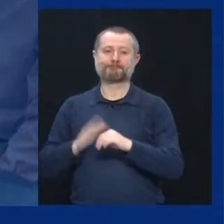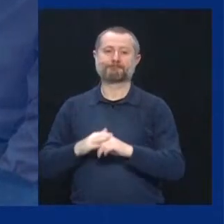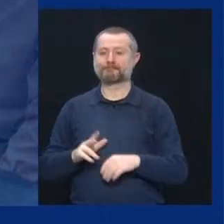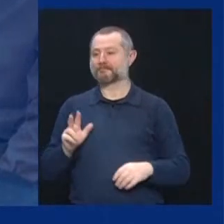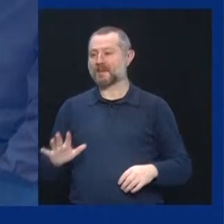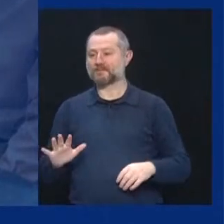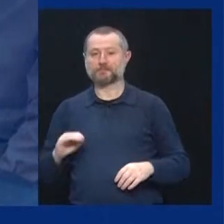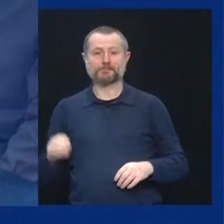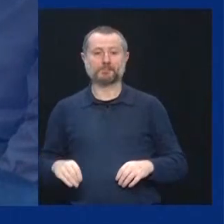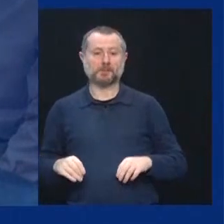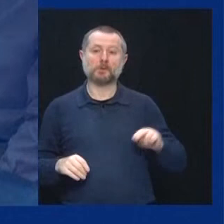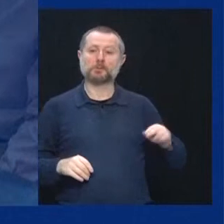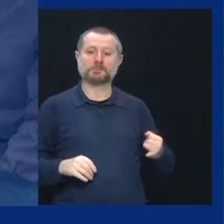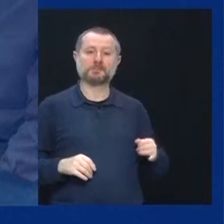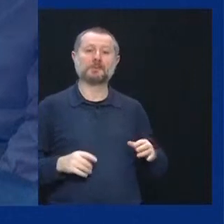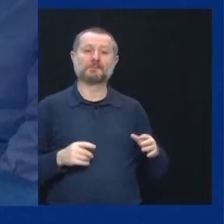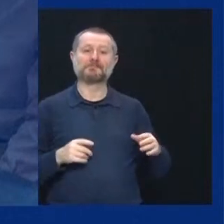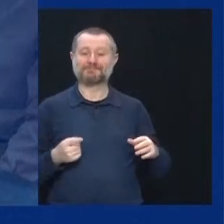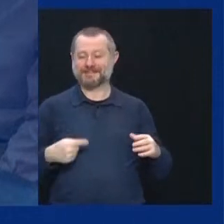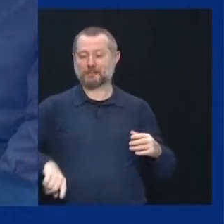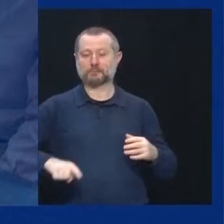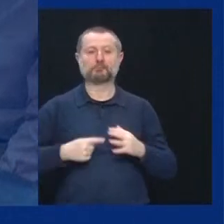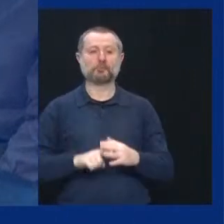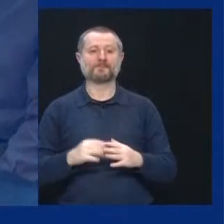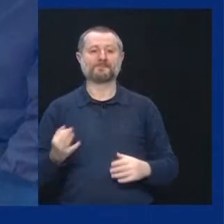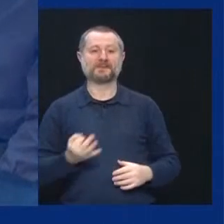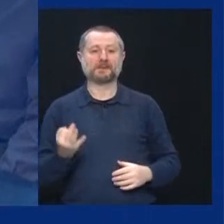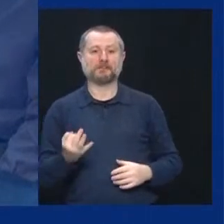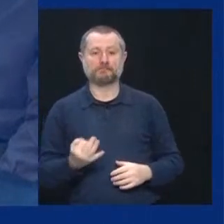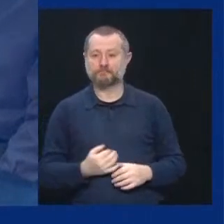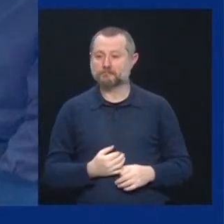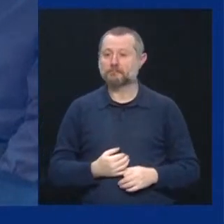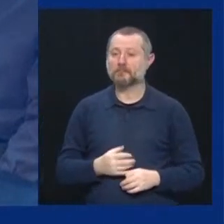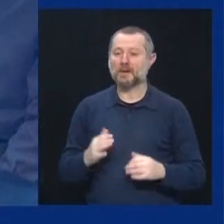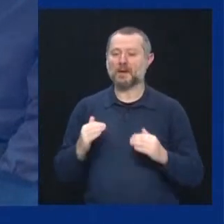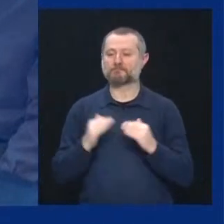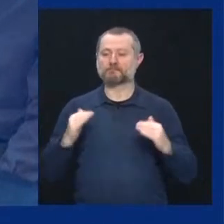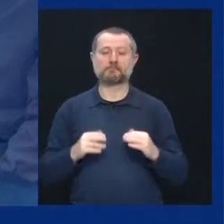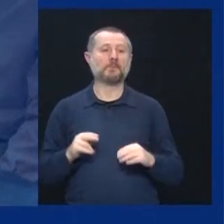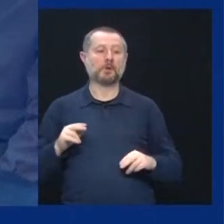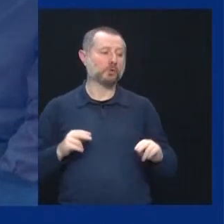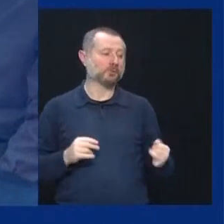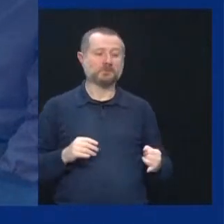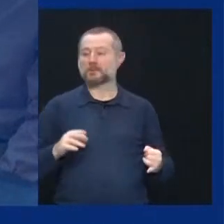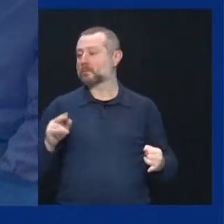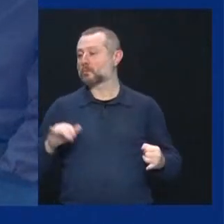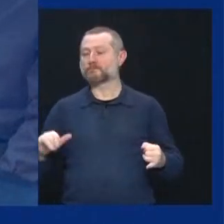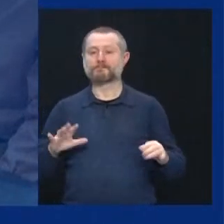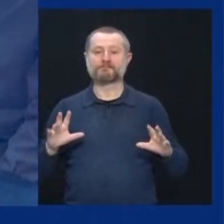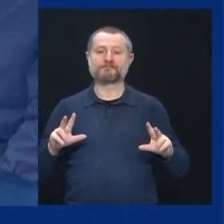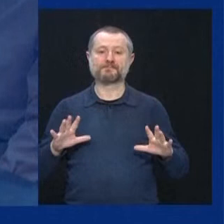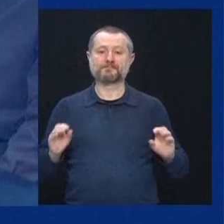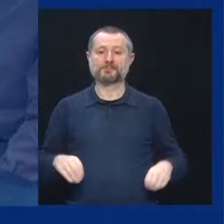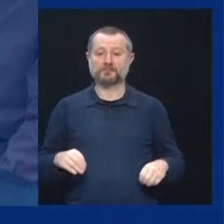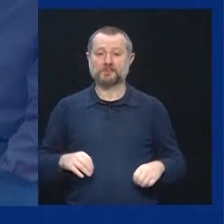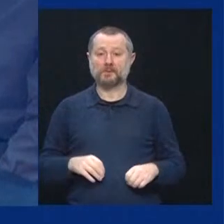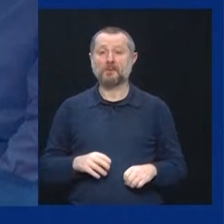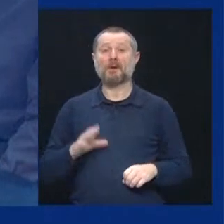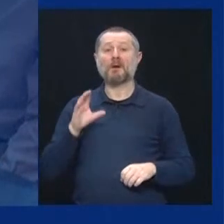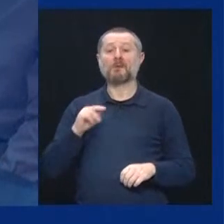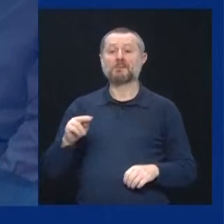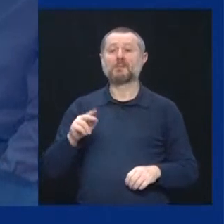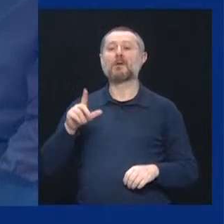35% next Friday. That will be consistent with New Jersey. Connecticut is still 50, Long Island is still 50,